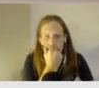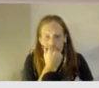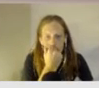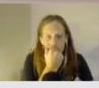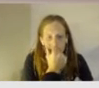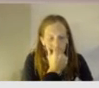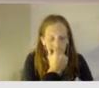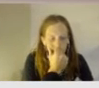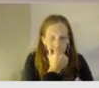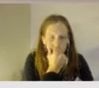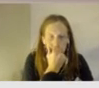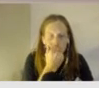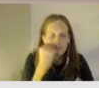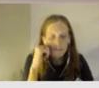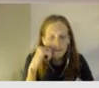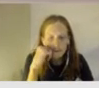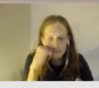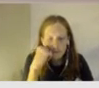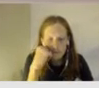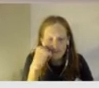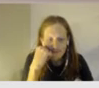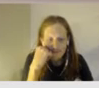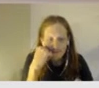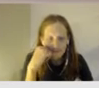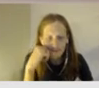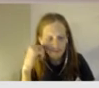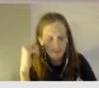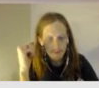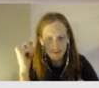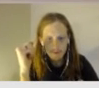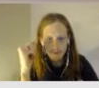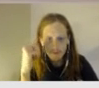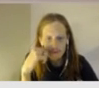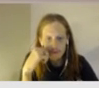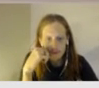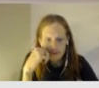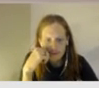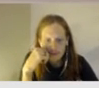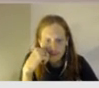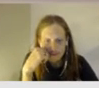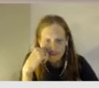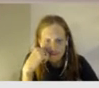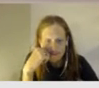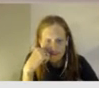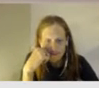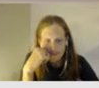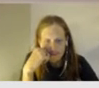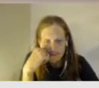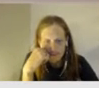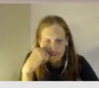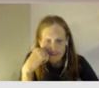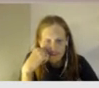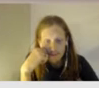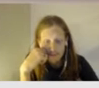think. I wasn't ready for it yet. But 2 years ago, I got bit really hard, and it's been something that I've